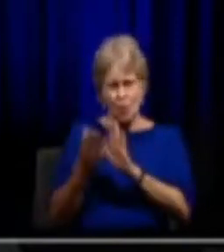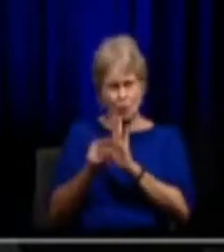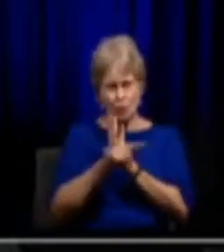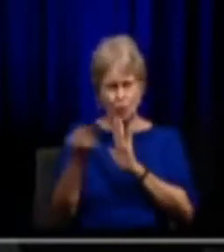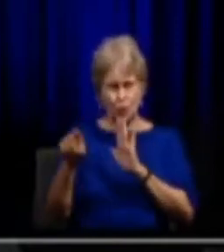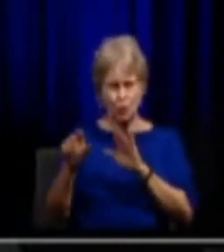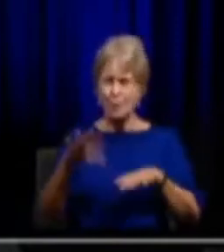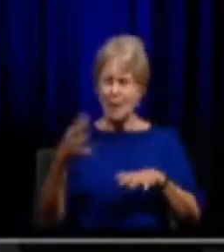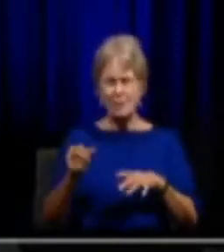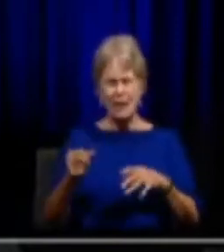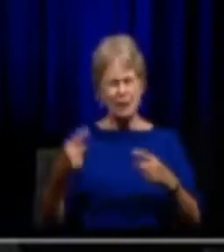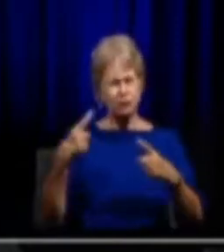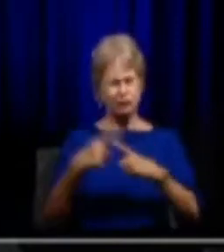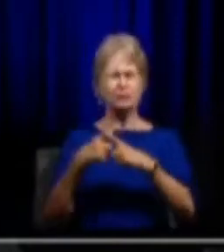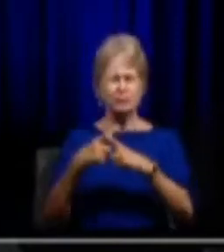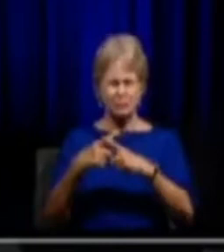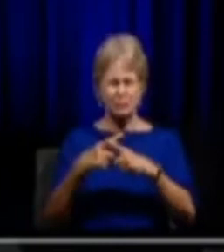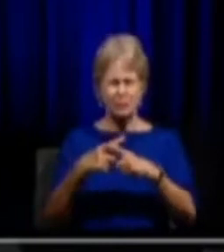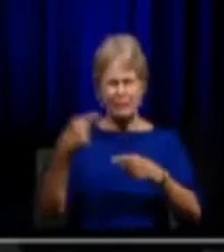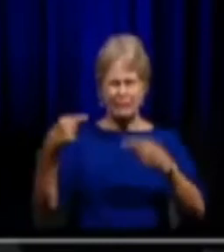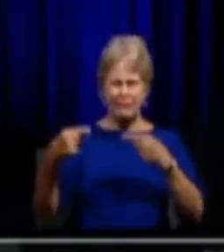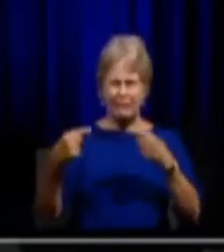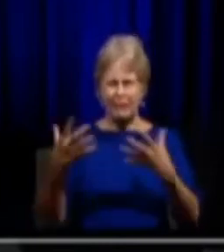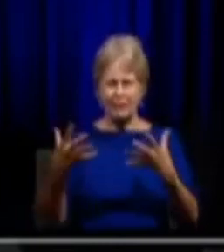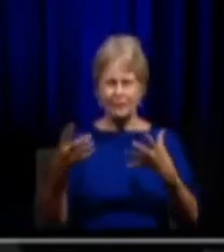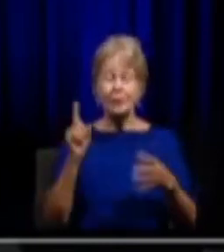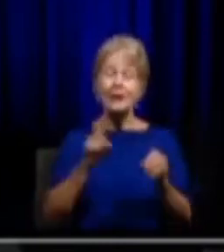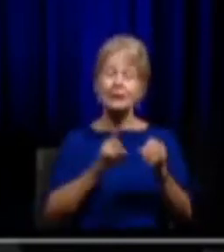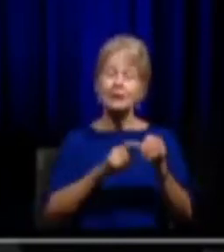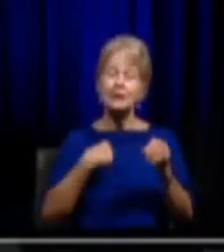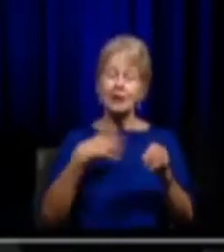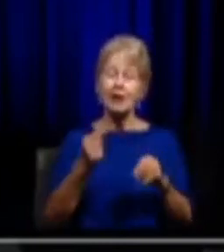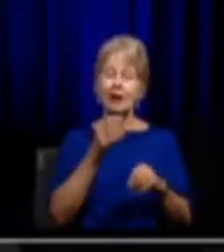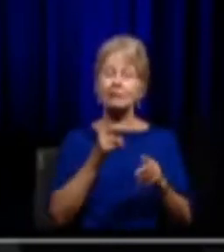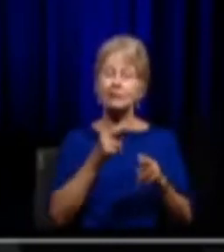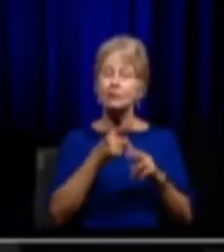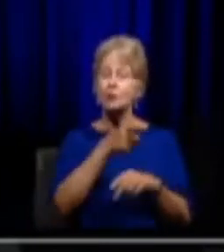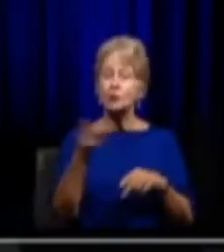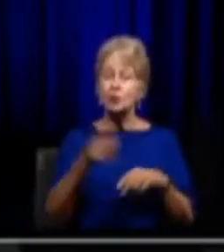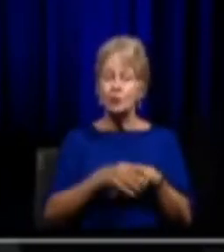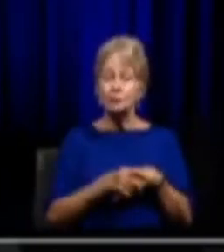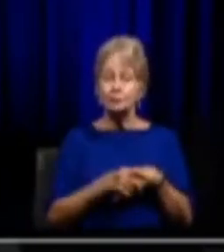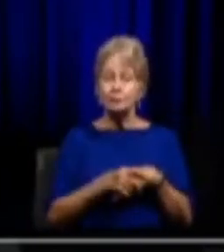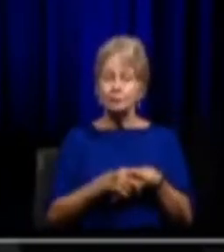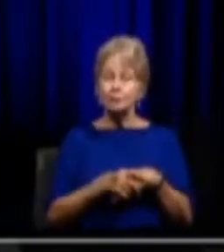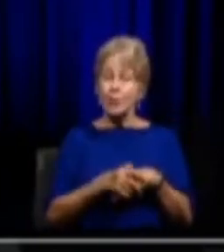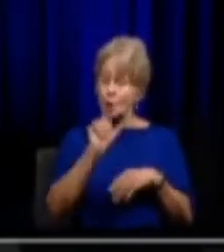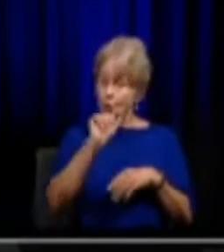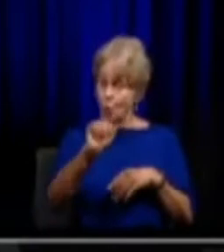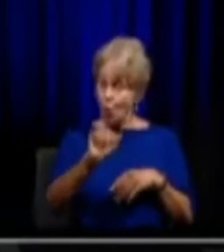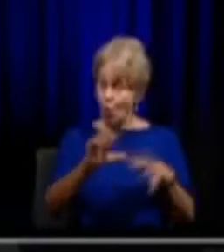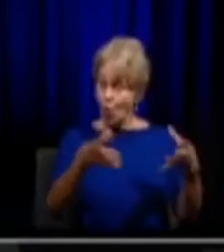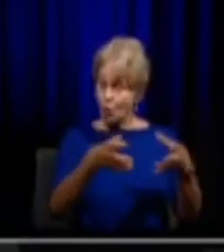things or menial things. But the question I have for you, quite simply, is this. Is your community, the people that you